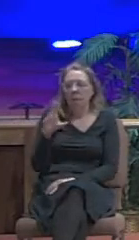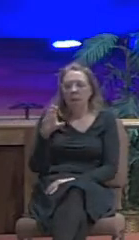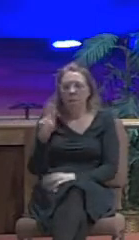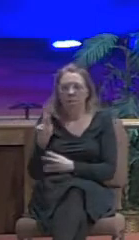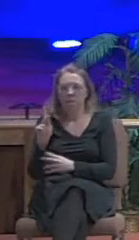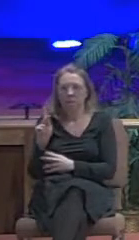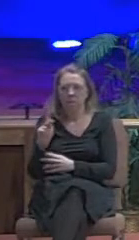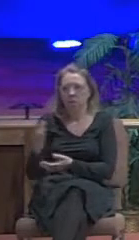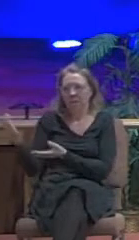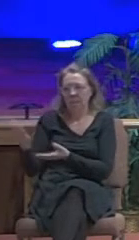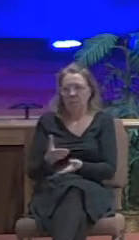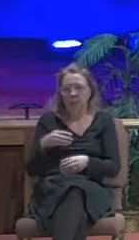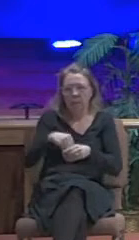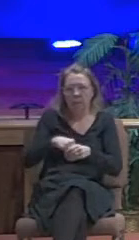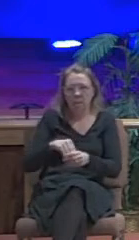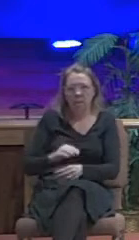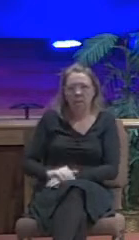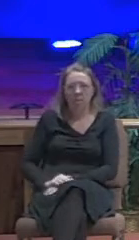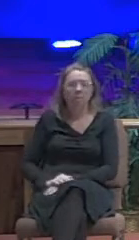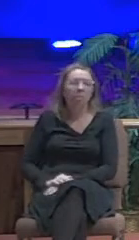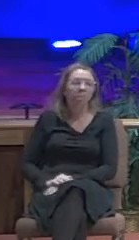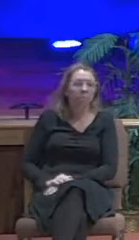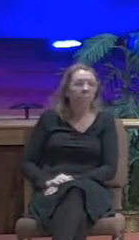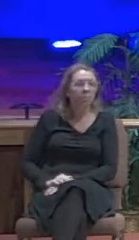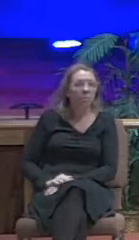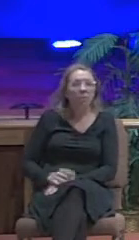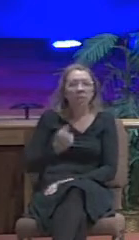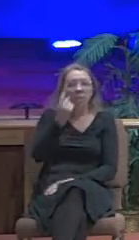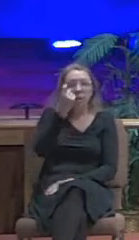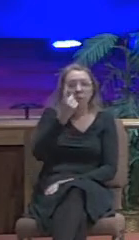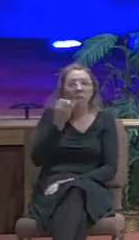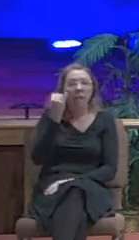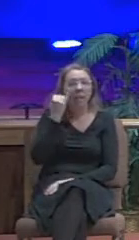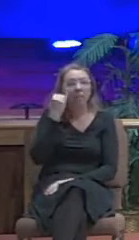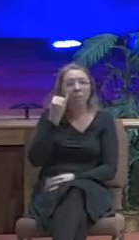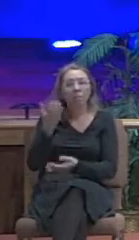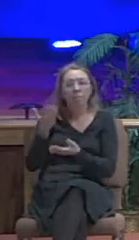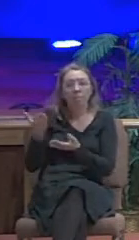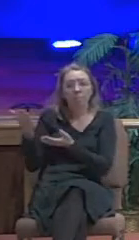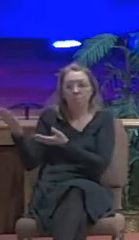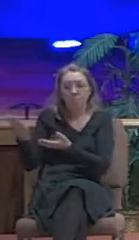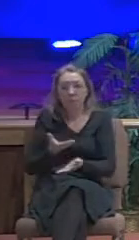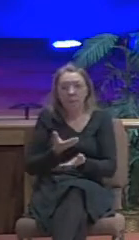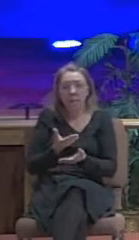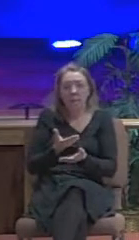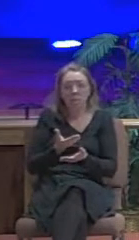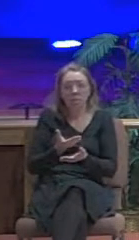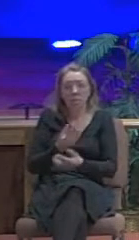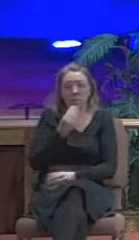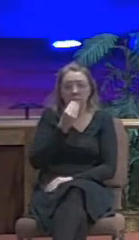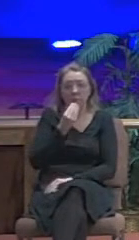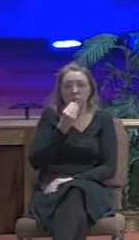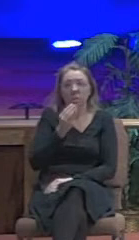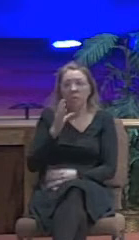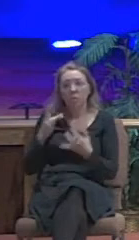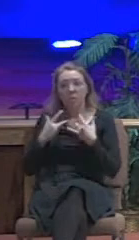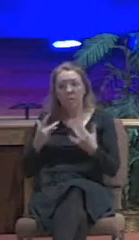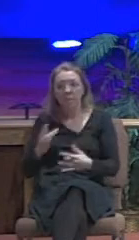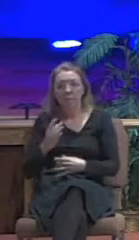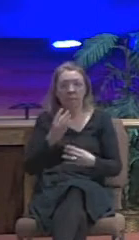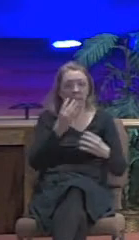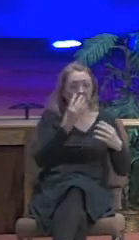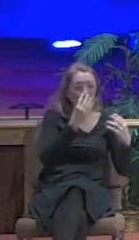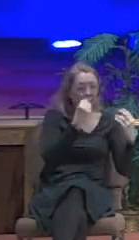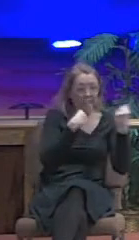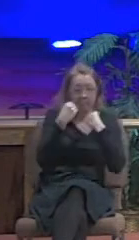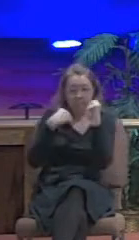Now, granted, when you have a carry-in, you're going to go try your own food, but how many like trying other people's food? Right? Because you're like, ooh,